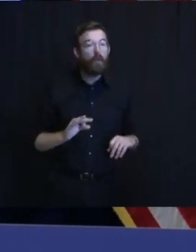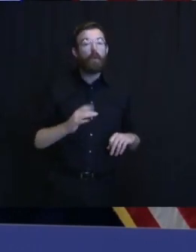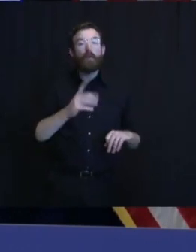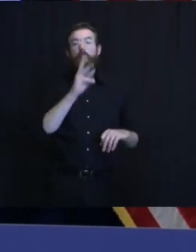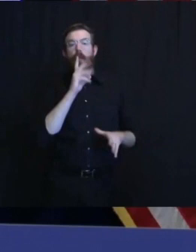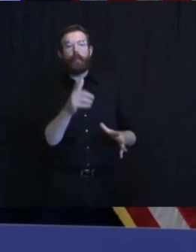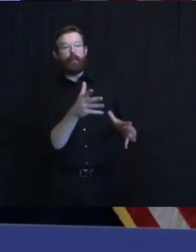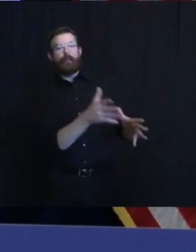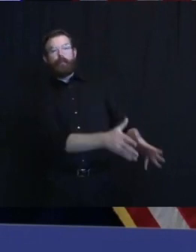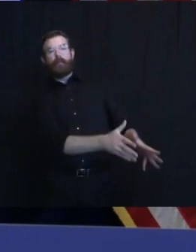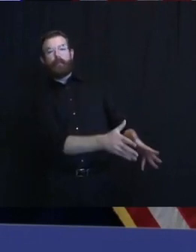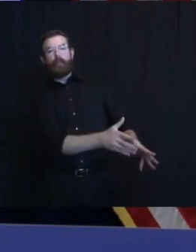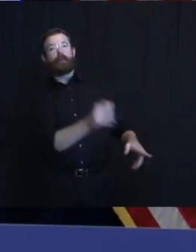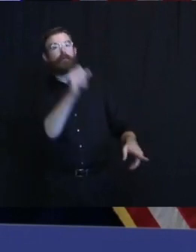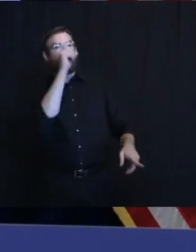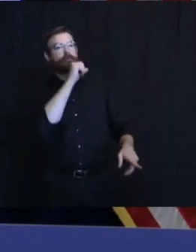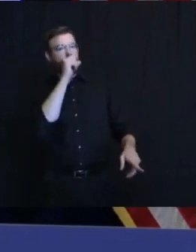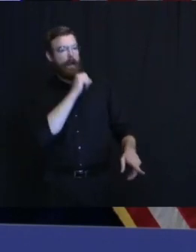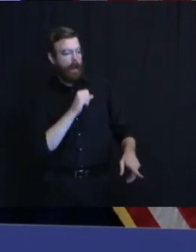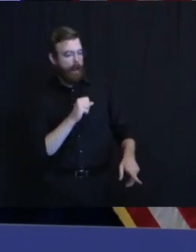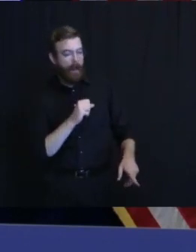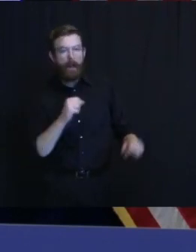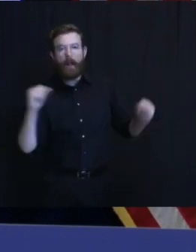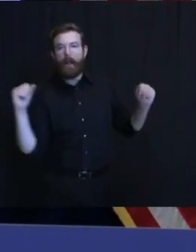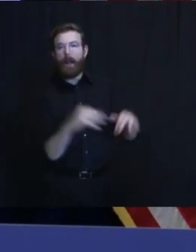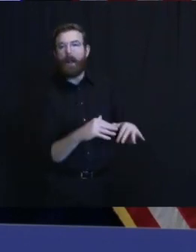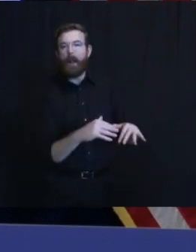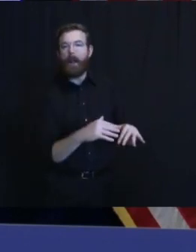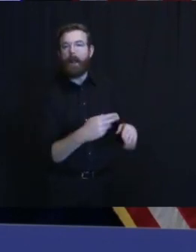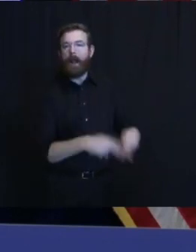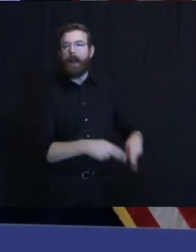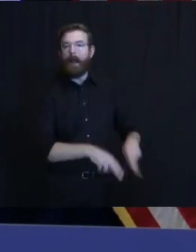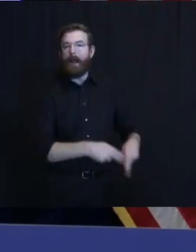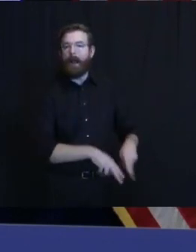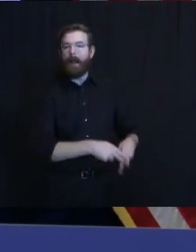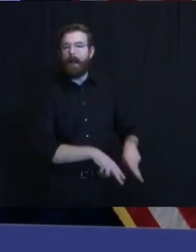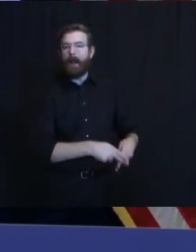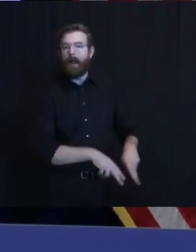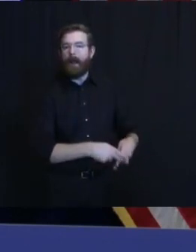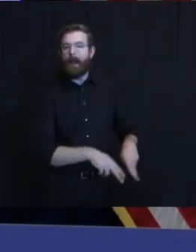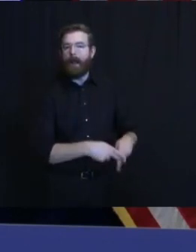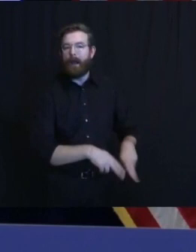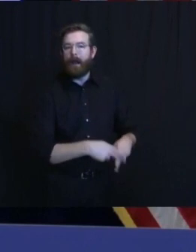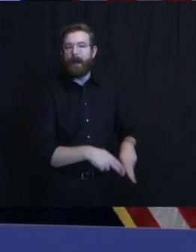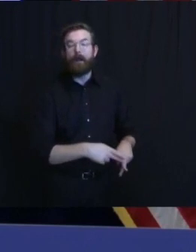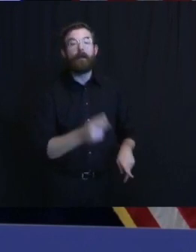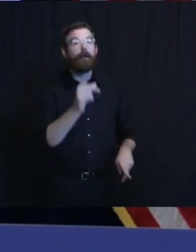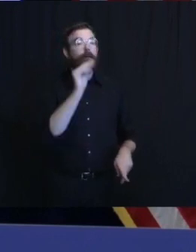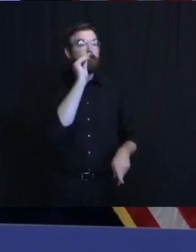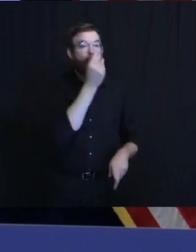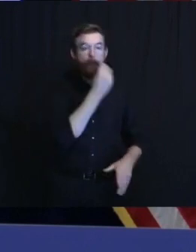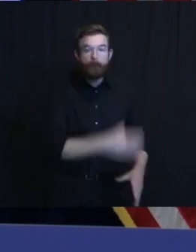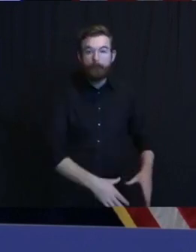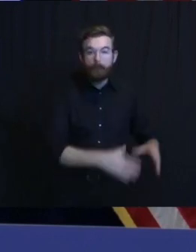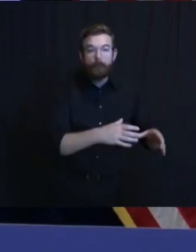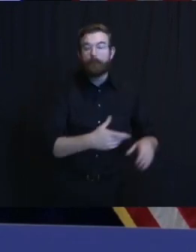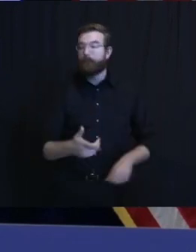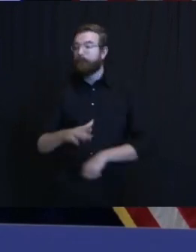bird baths, swimming pool covers, and other places can reduce the risk of mosquito bites and the illnesses they can